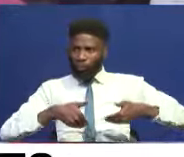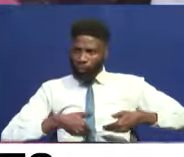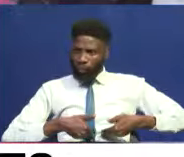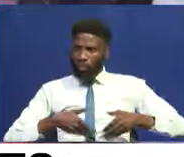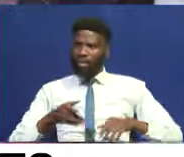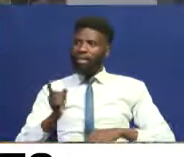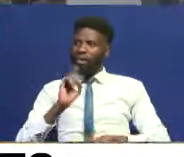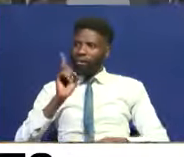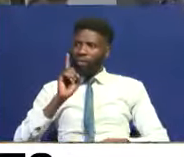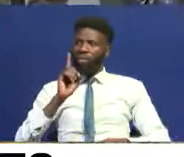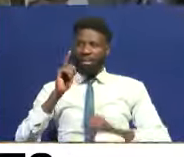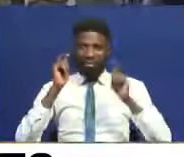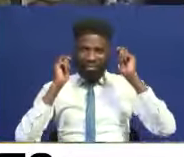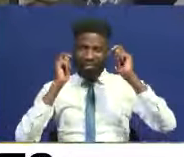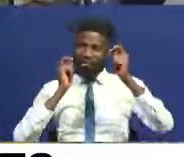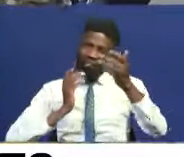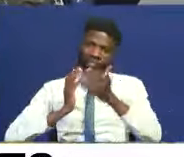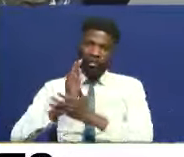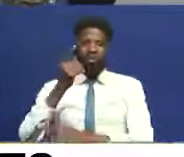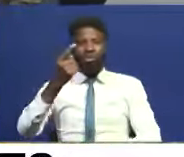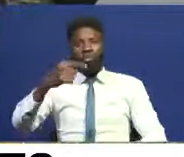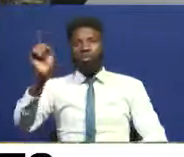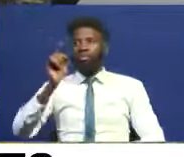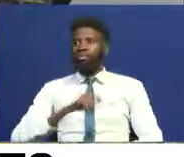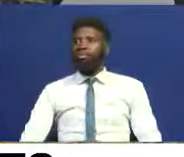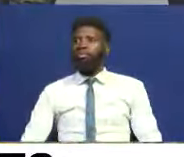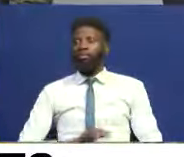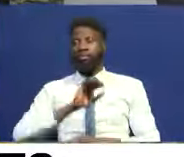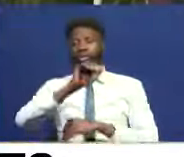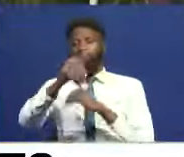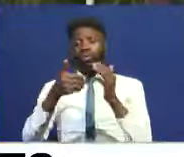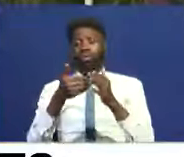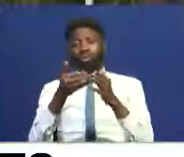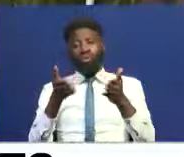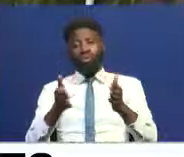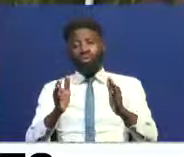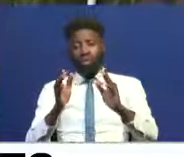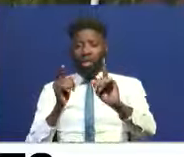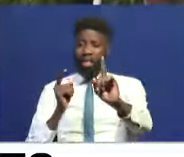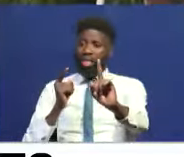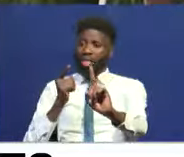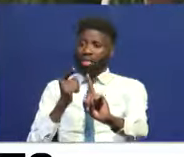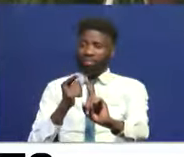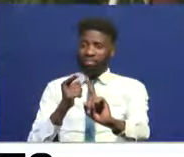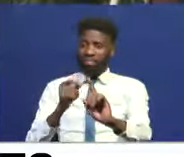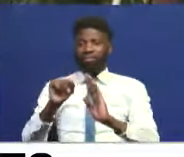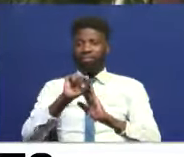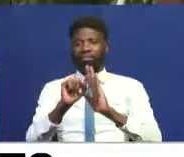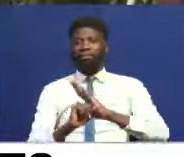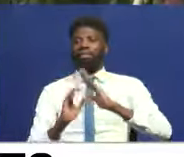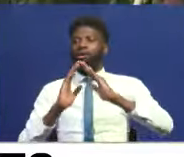sisi pali tulikuwa. This even as all roads leading to State House remain closed and heavily